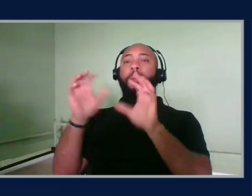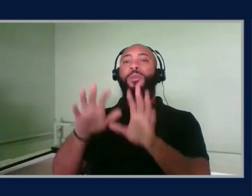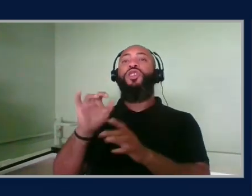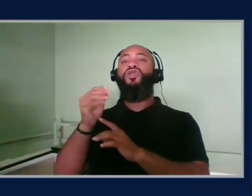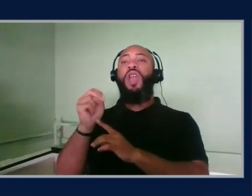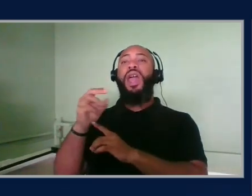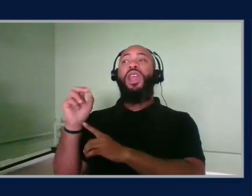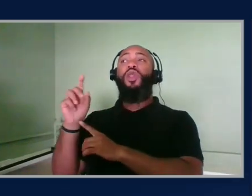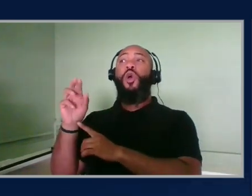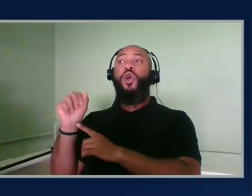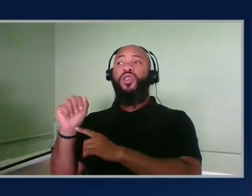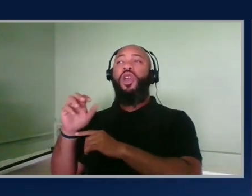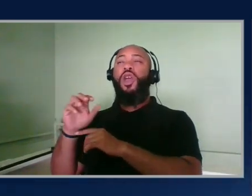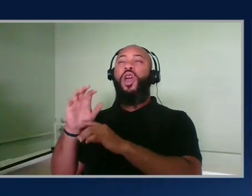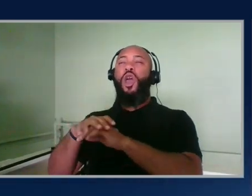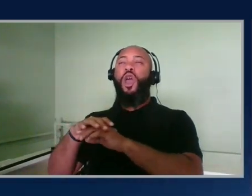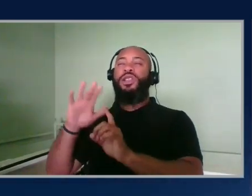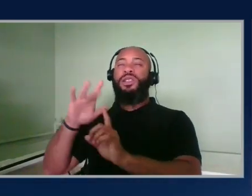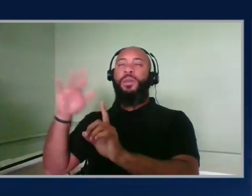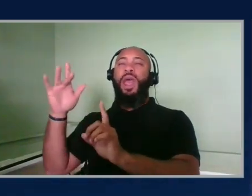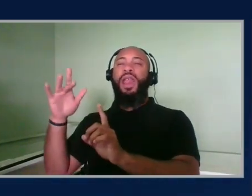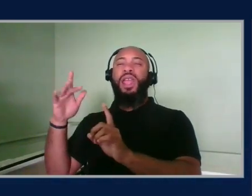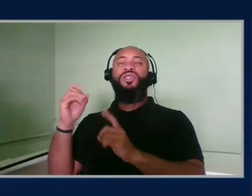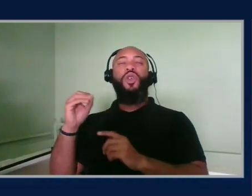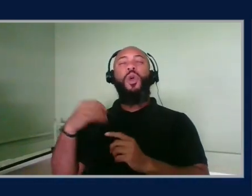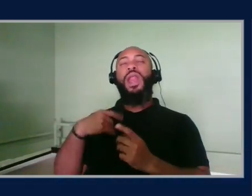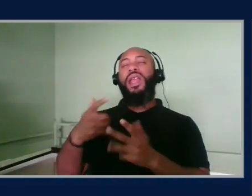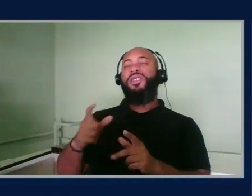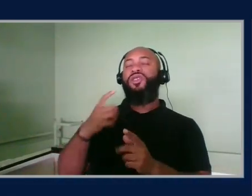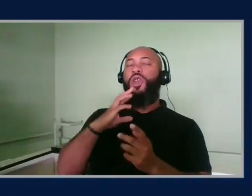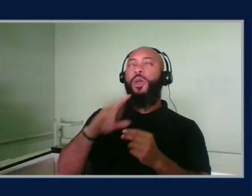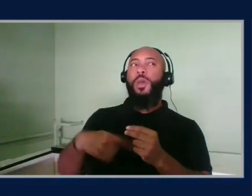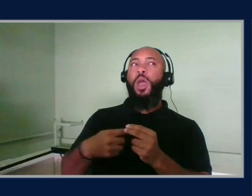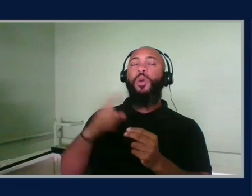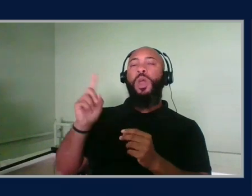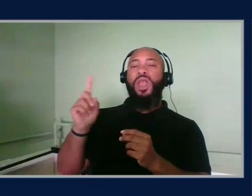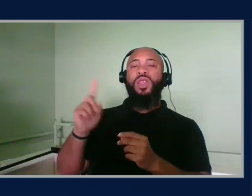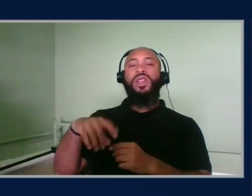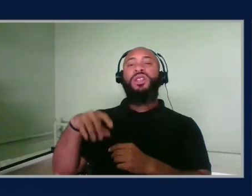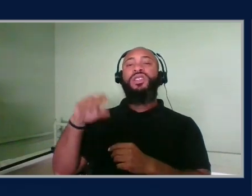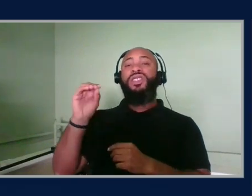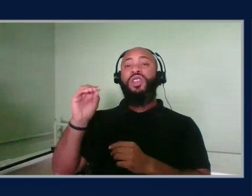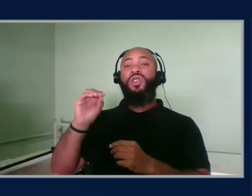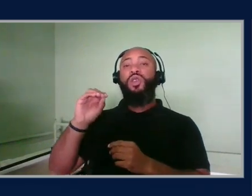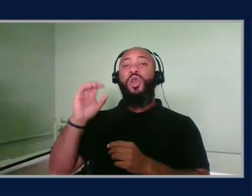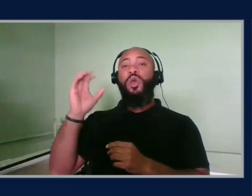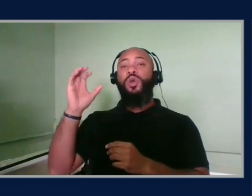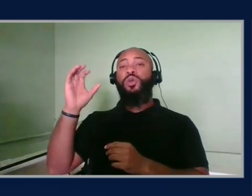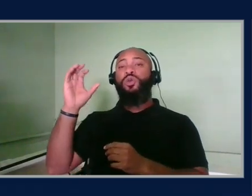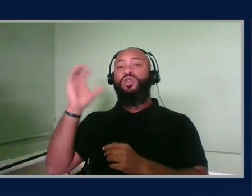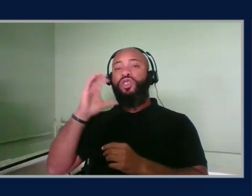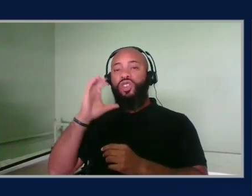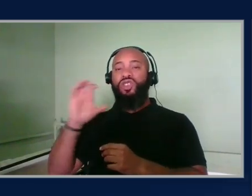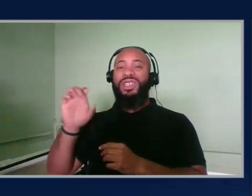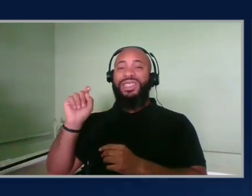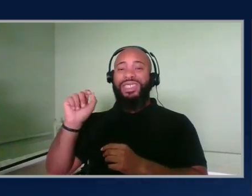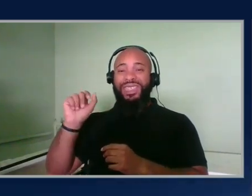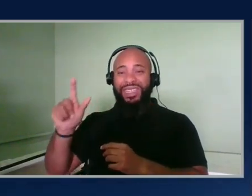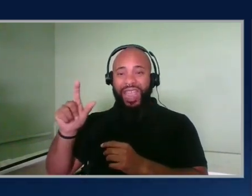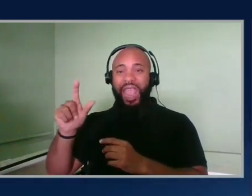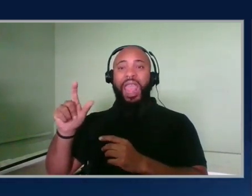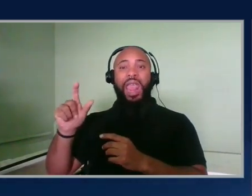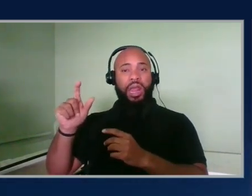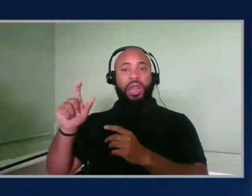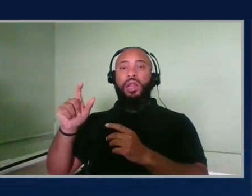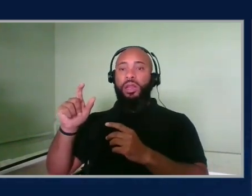so can we talk a little bit about where does OpenSearch Zero ETL integration fit with for S3 fit with all